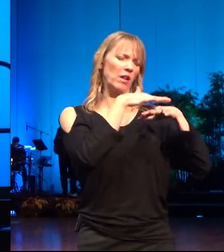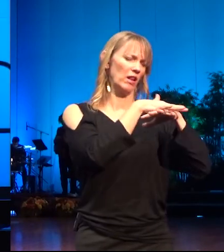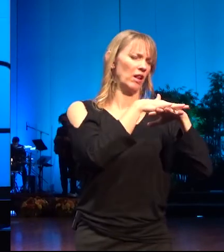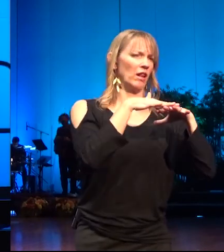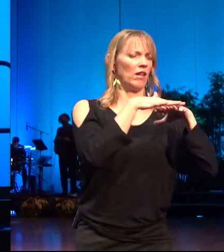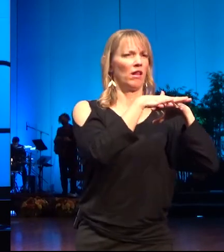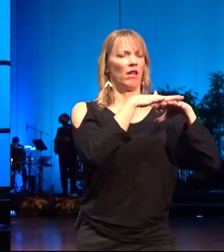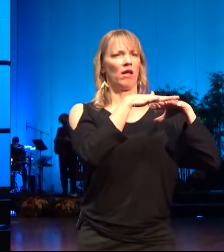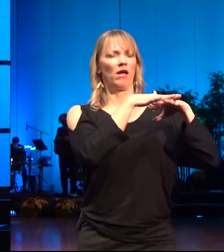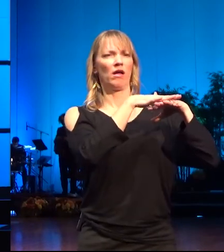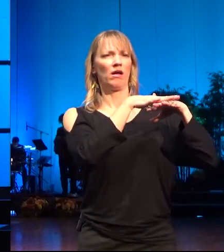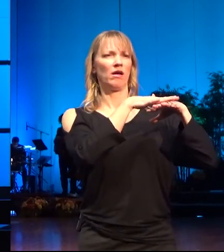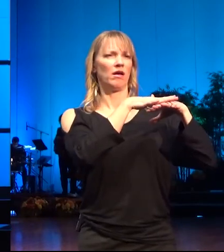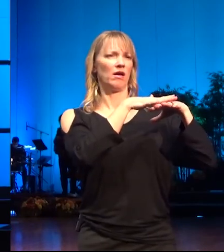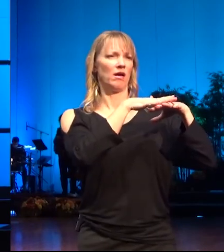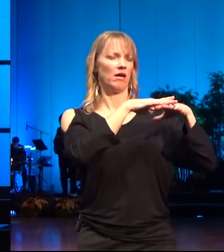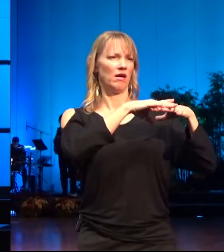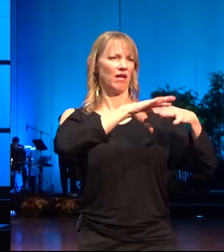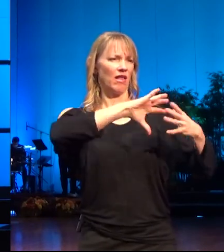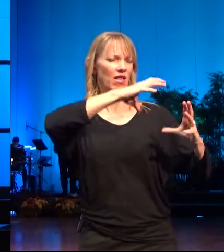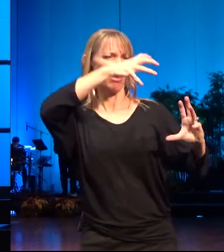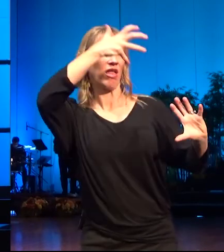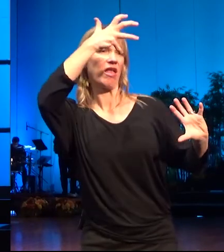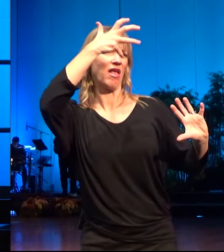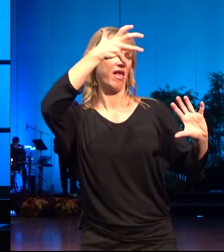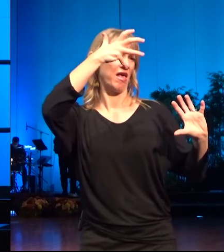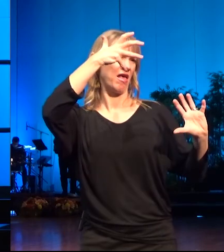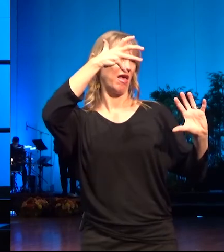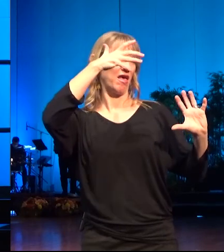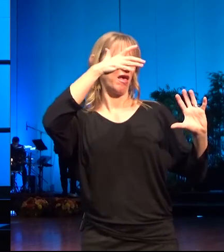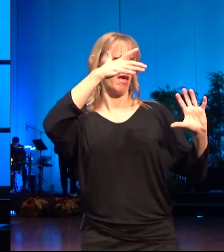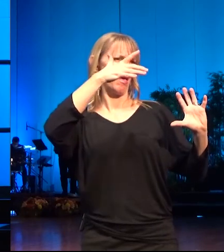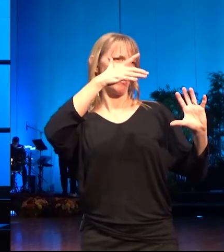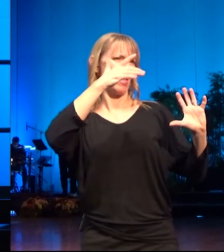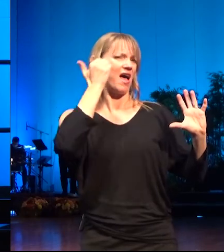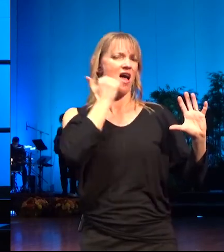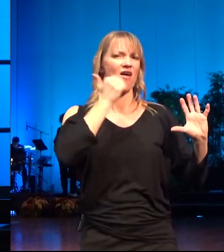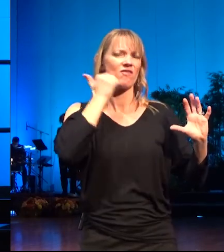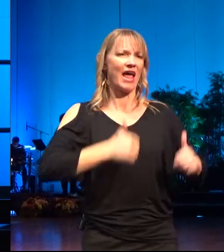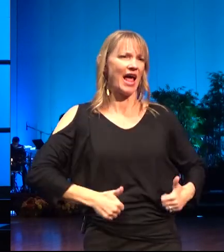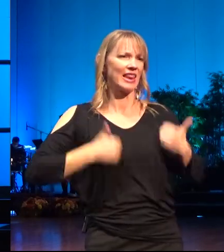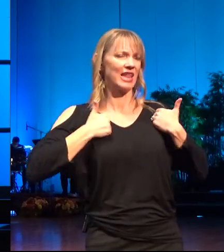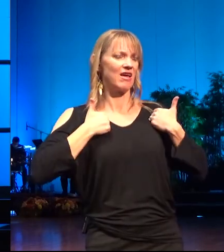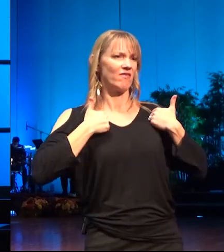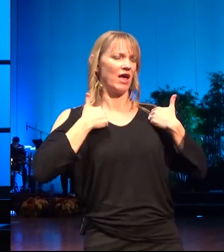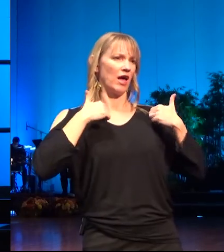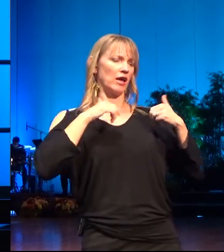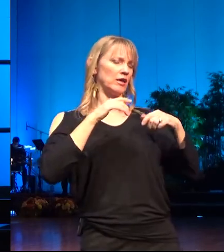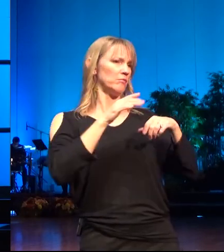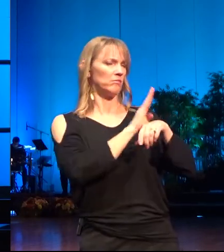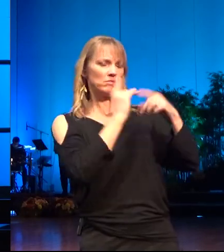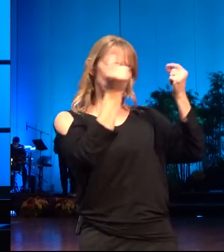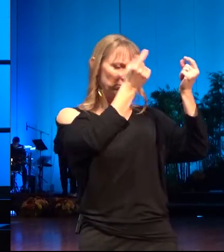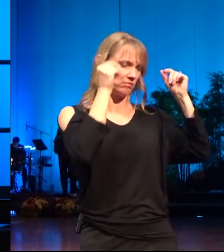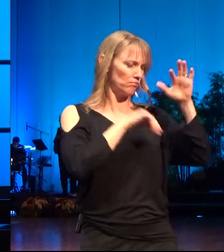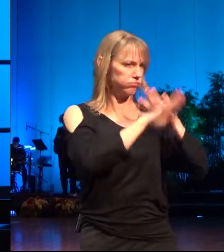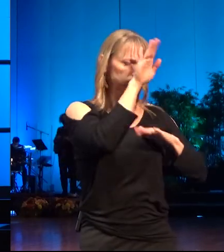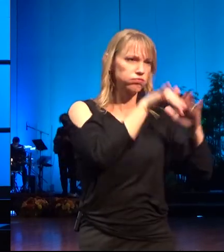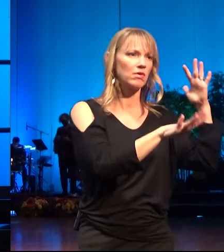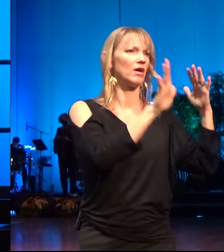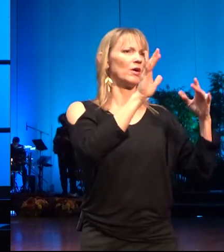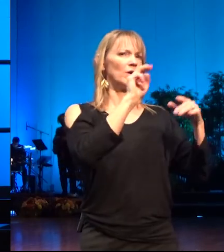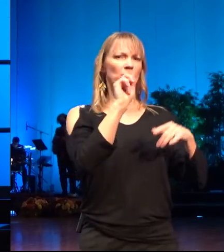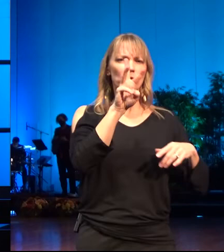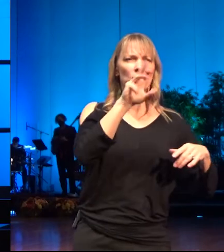the crowds, and the discord, and the roller coaster ride of everyday living. We turn from the